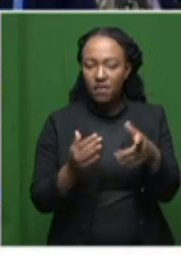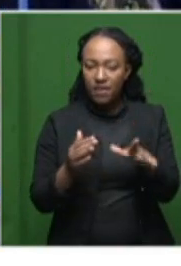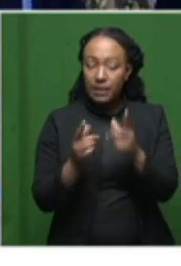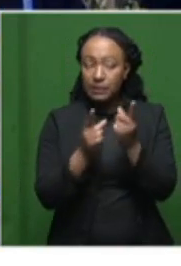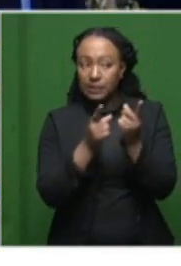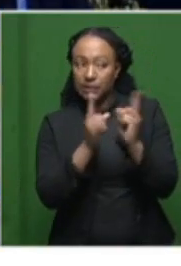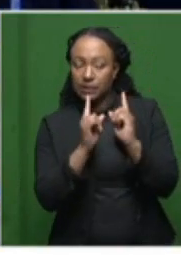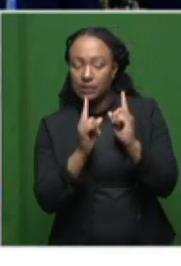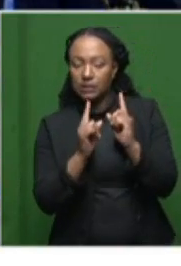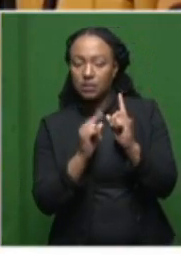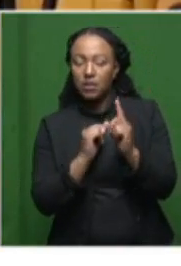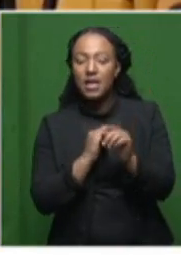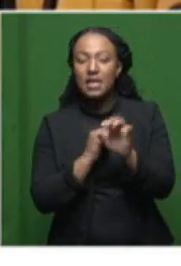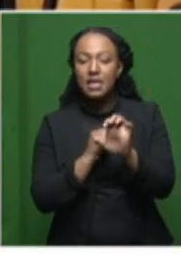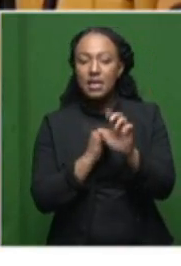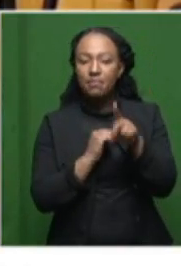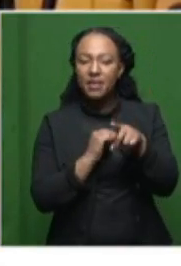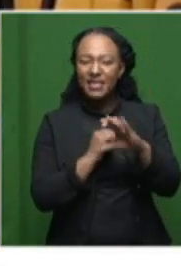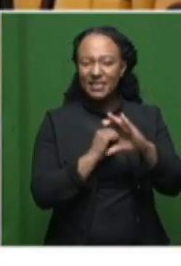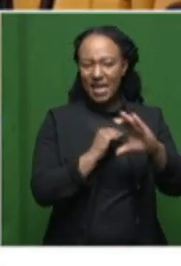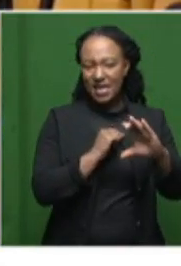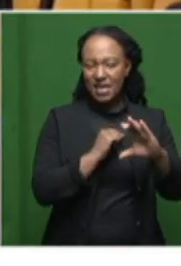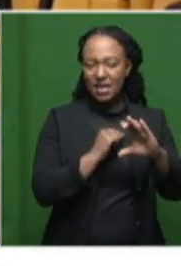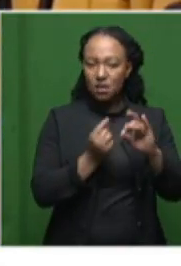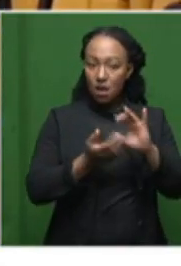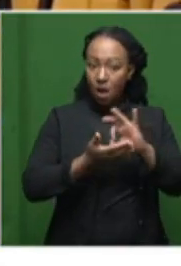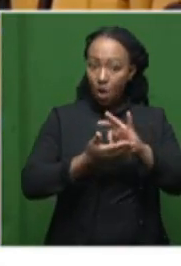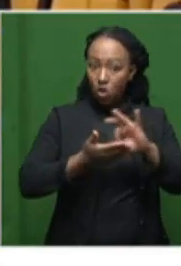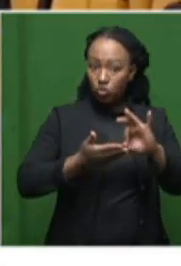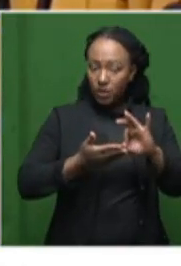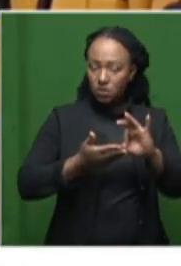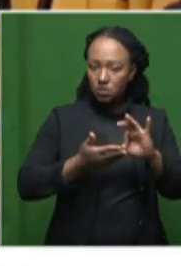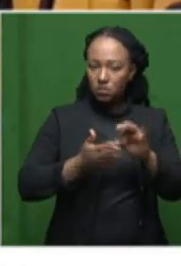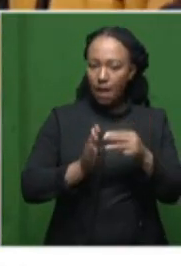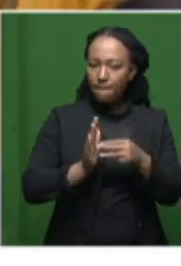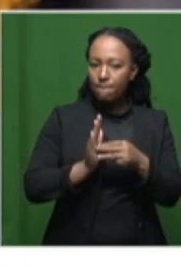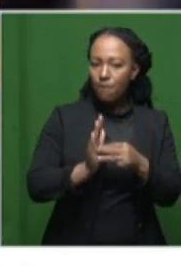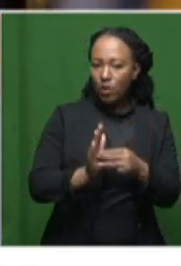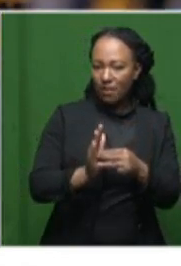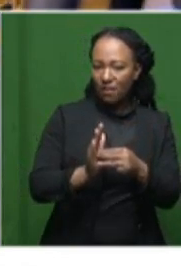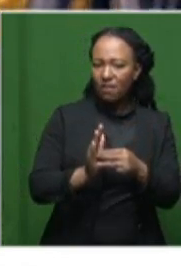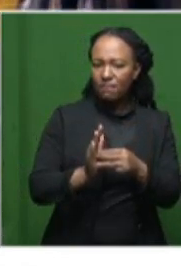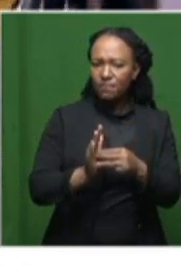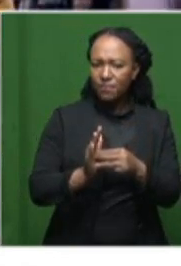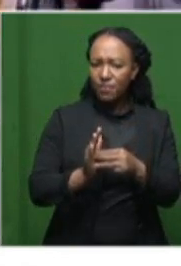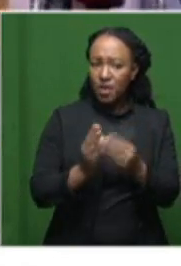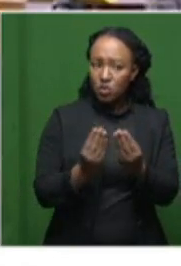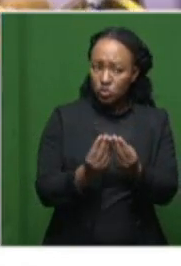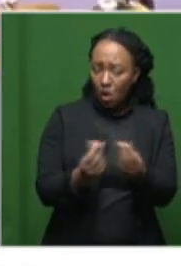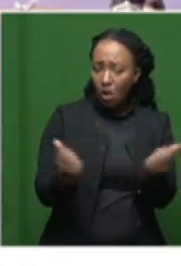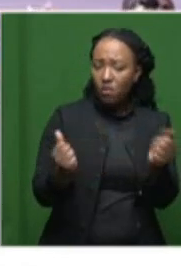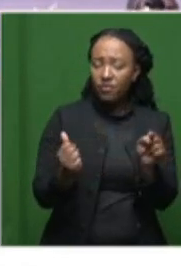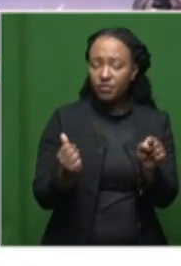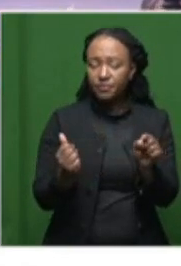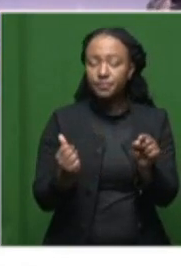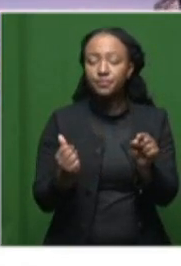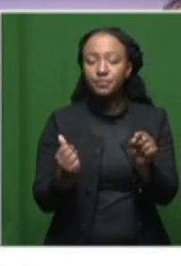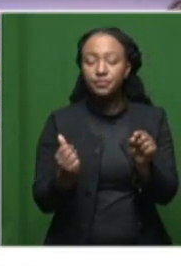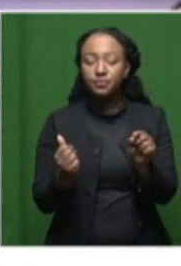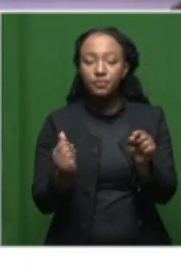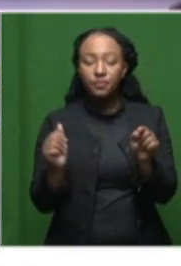look into the EPC contracting model, which we've addressed all of this. And of course, the issue of